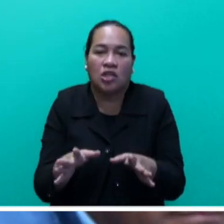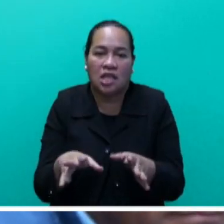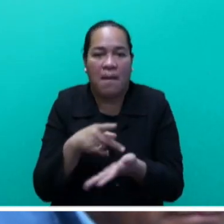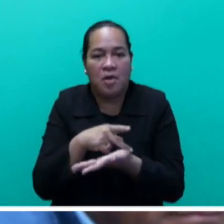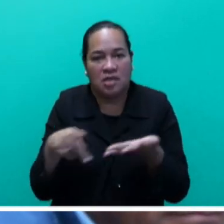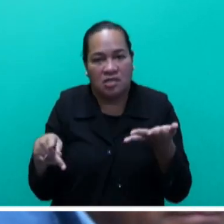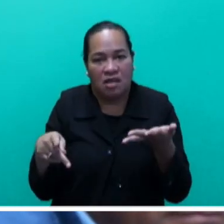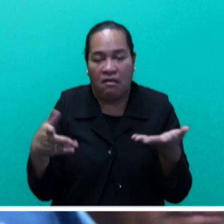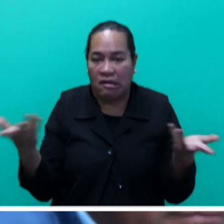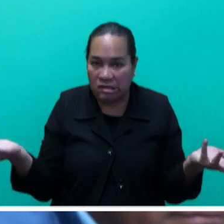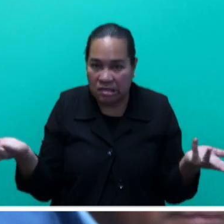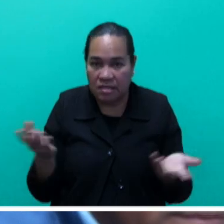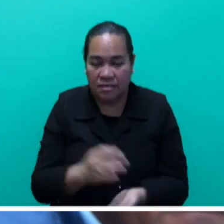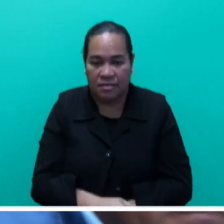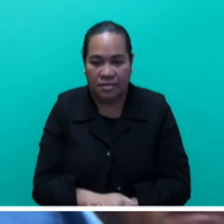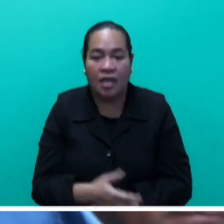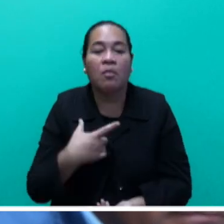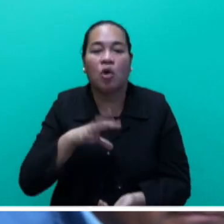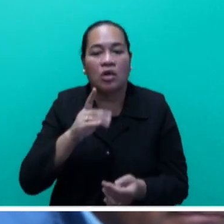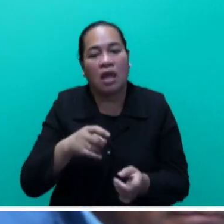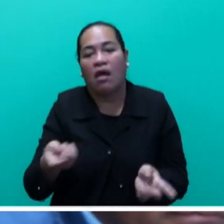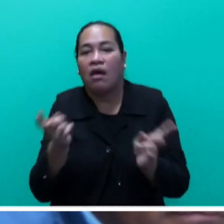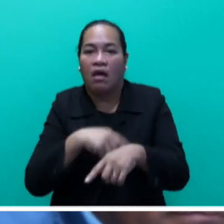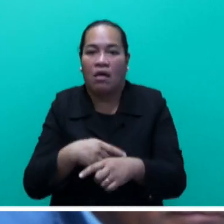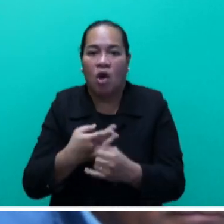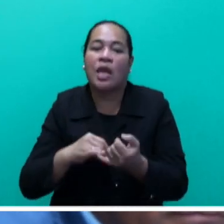were re-advertised.